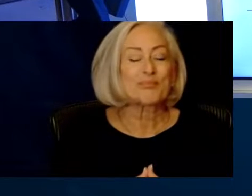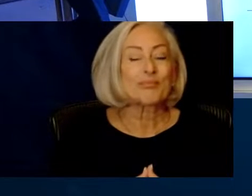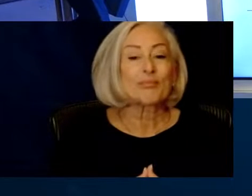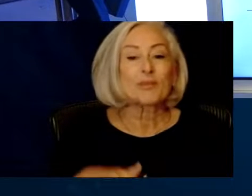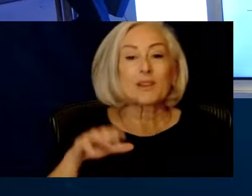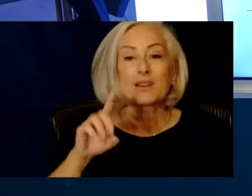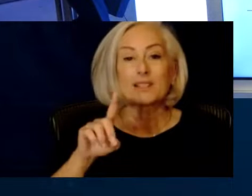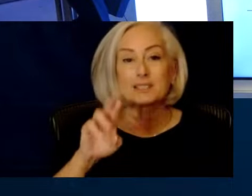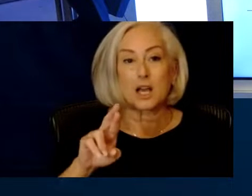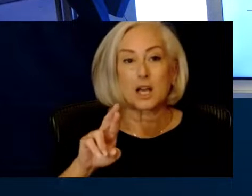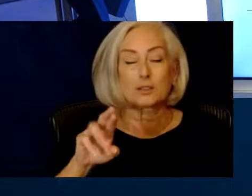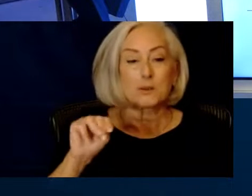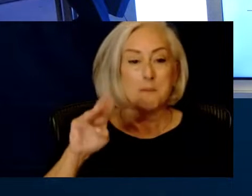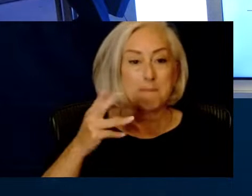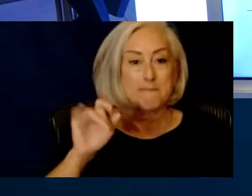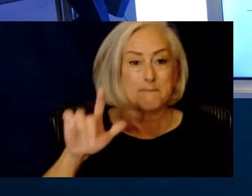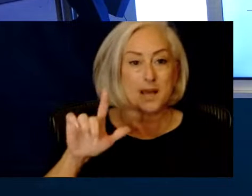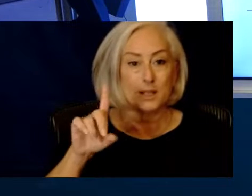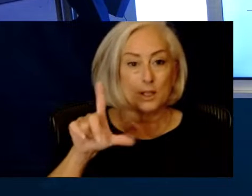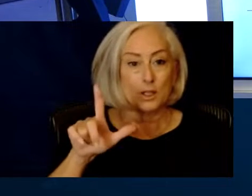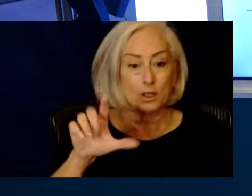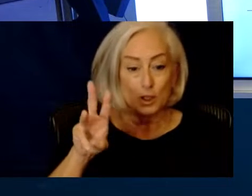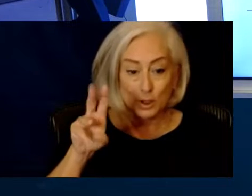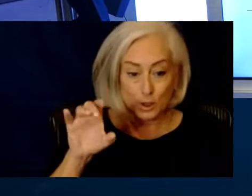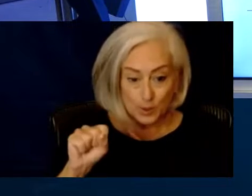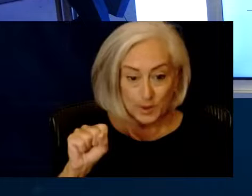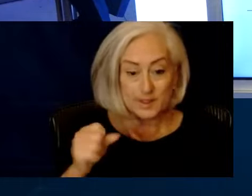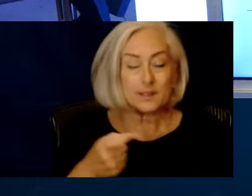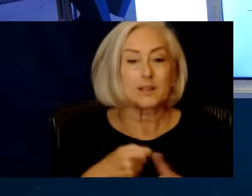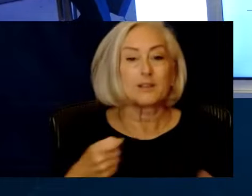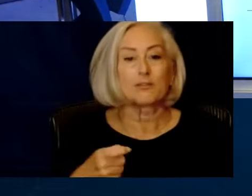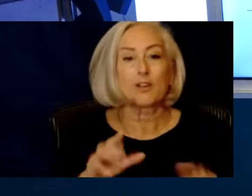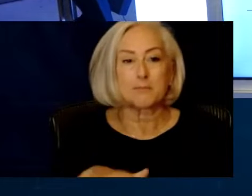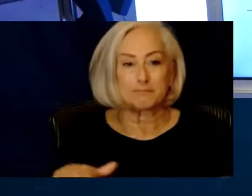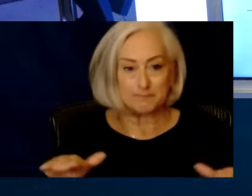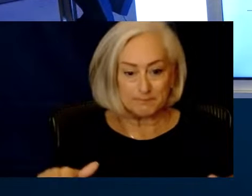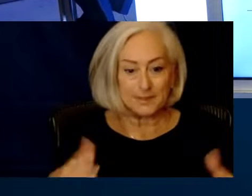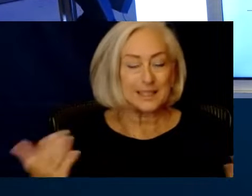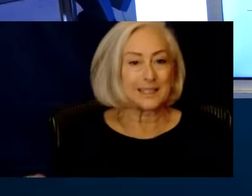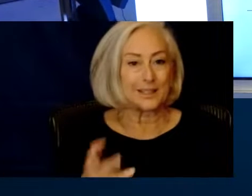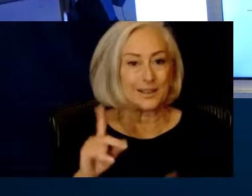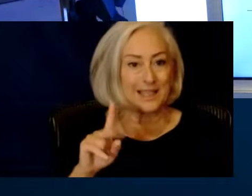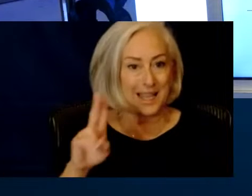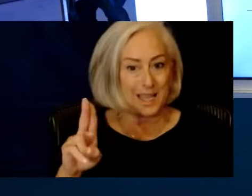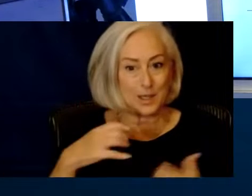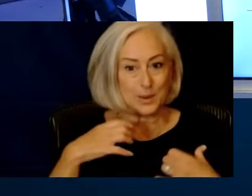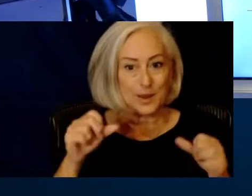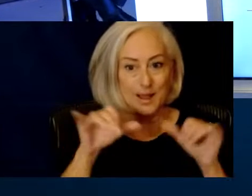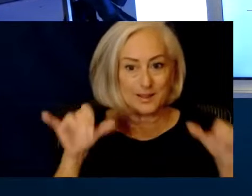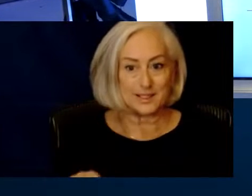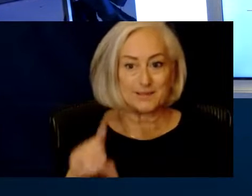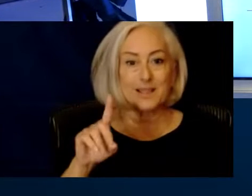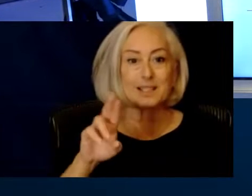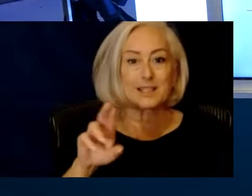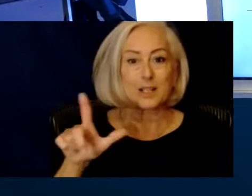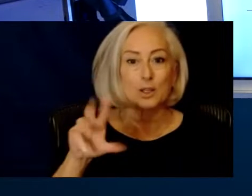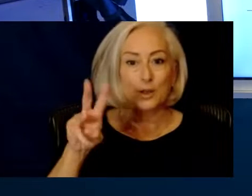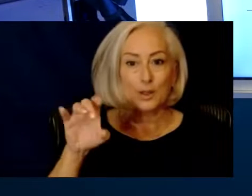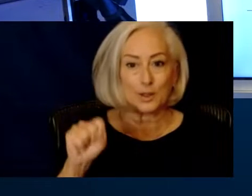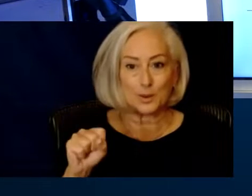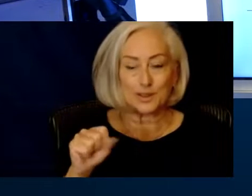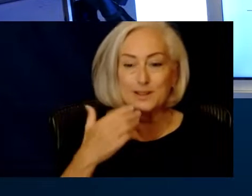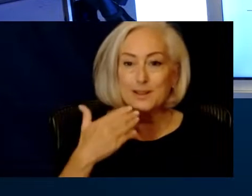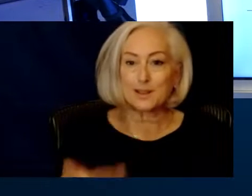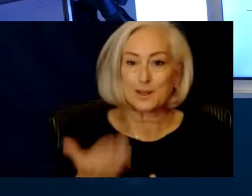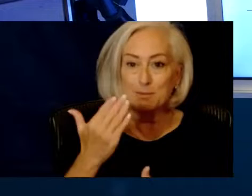Medical Director of Inpatient Pediatrics and Pediatric Intensive Care here at the University of Kansas Health System. Dr. Lewis, good morning. He's also a great doc in cystic fibrosis, just